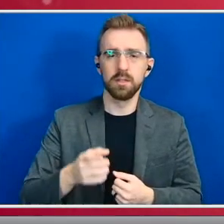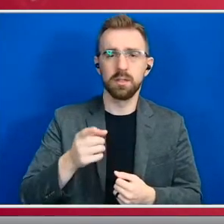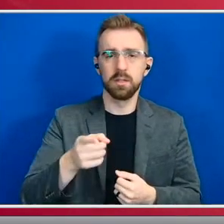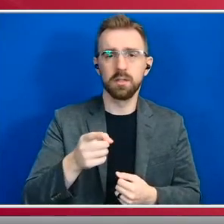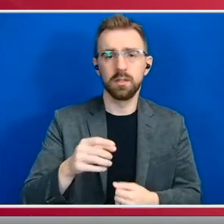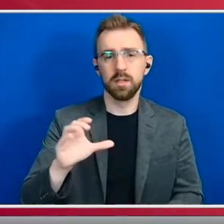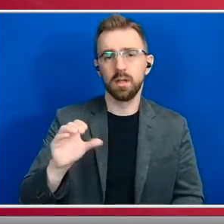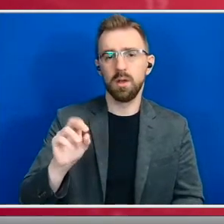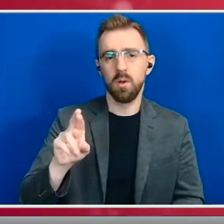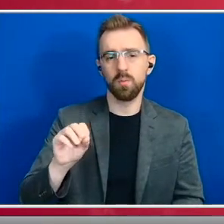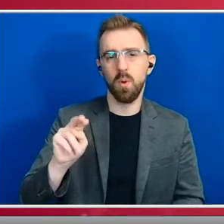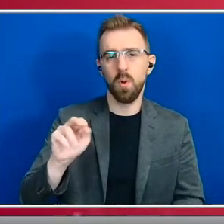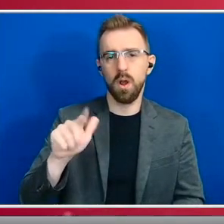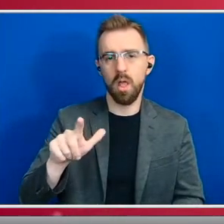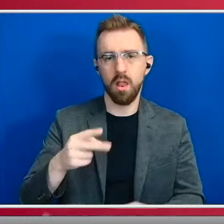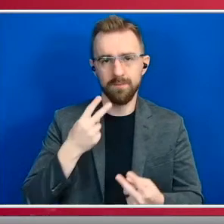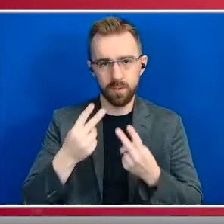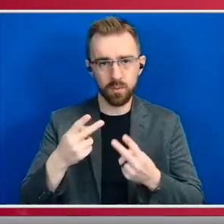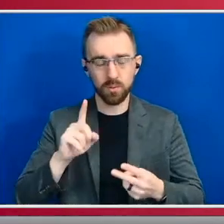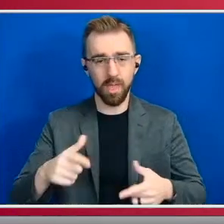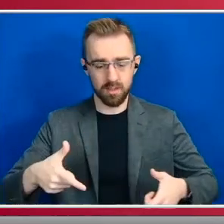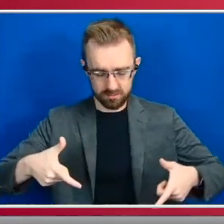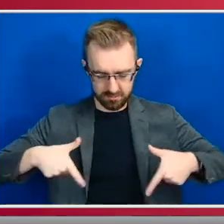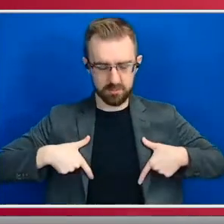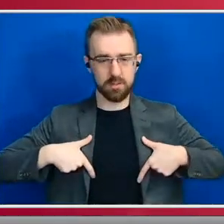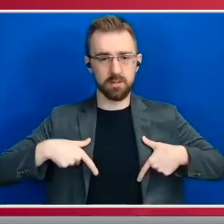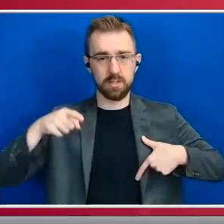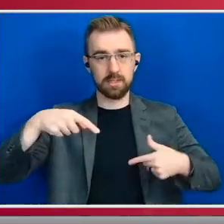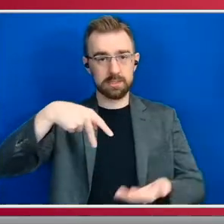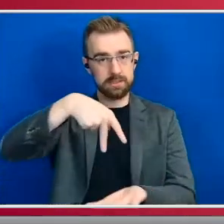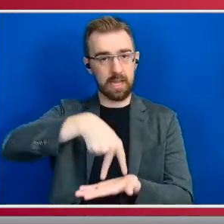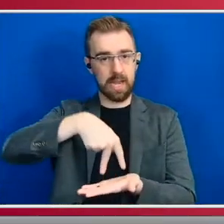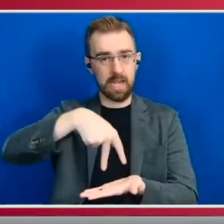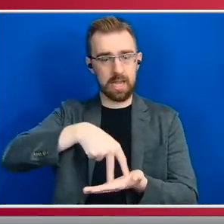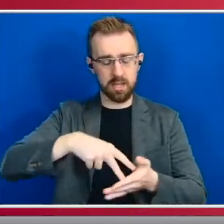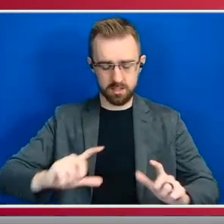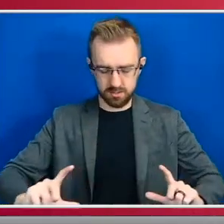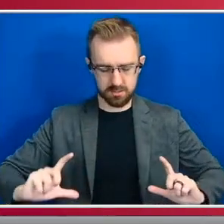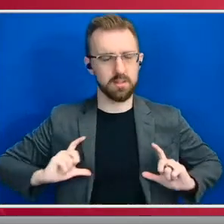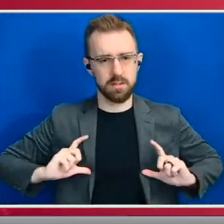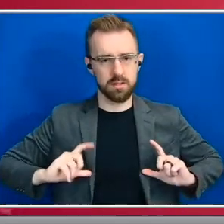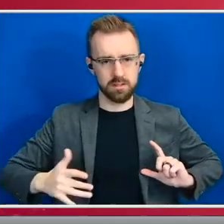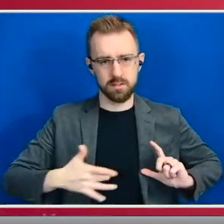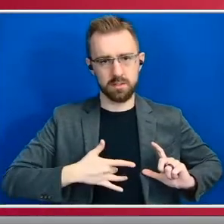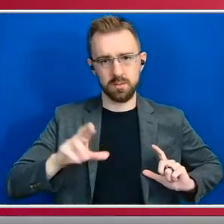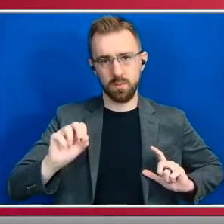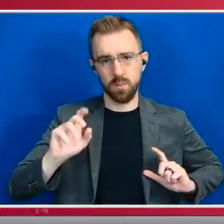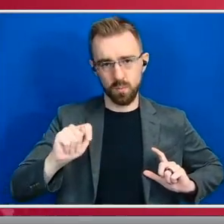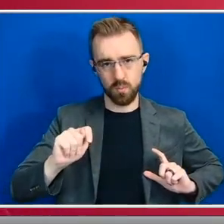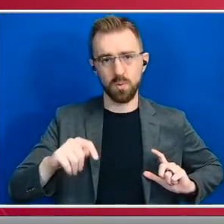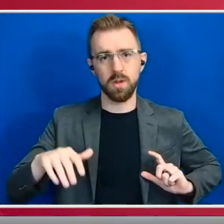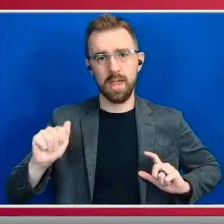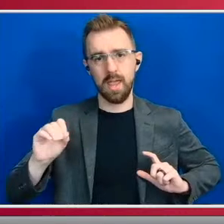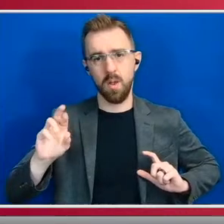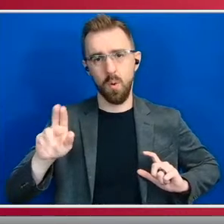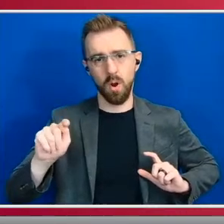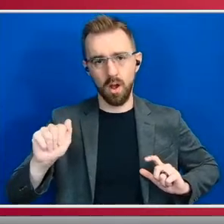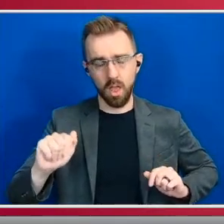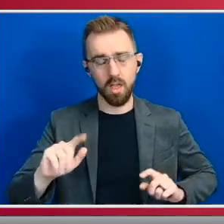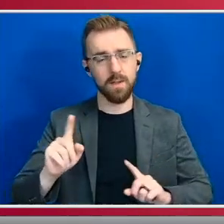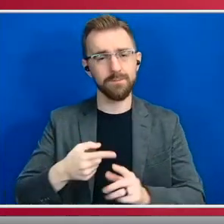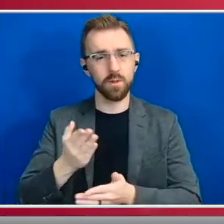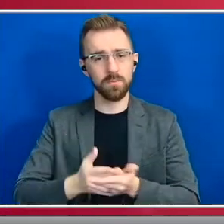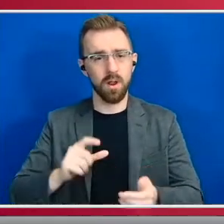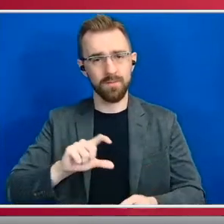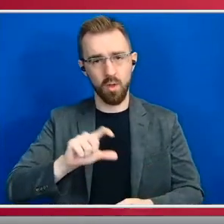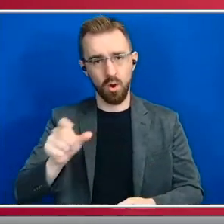So looking at him straight on with him standing up of his aortic root, ascending aorta, and the first part of his arch. You can see